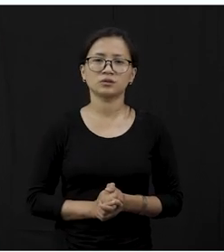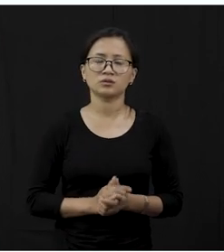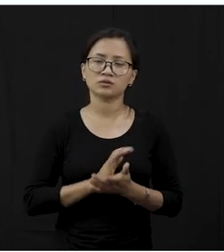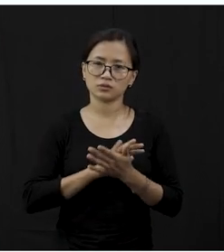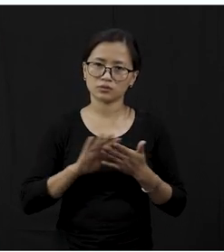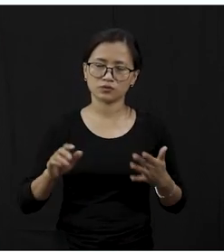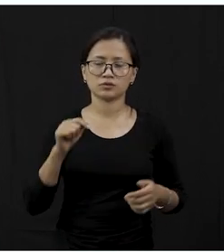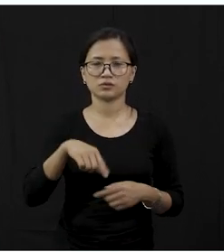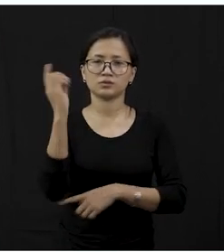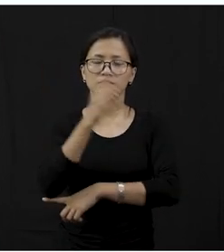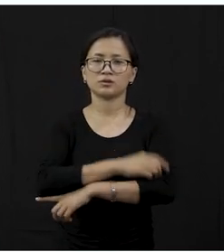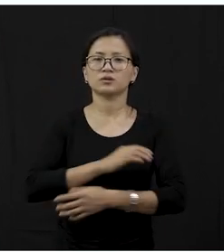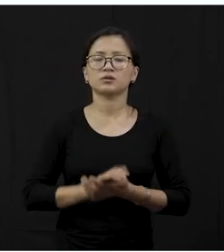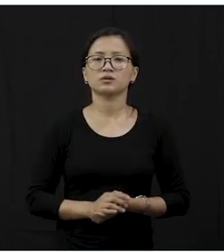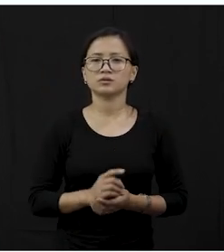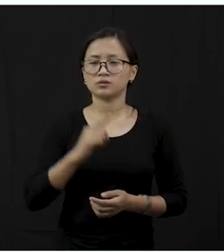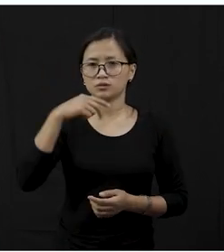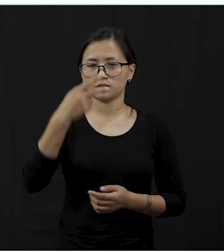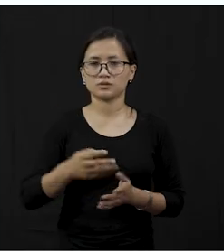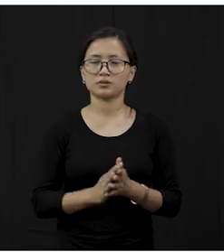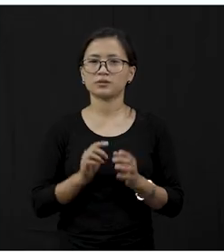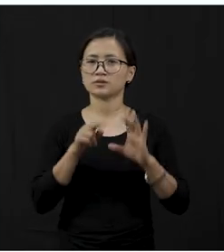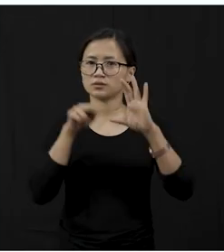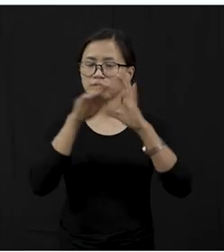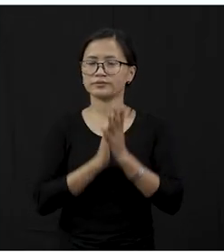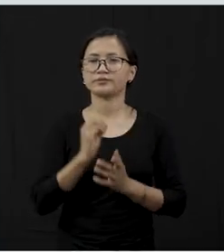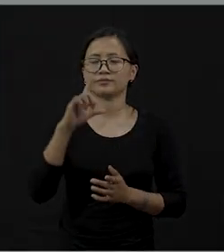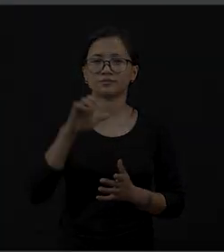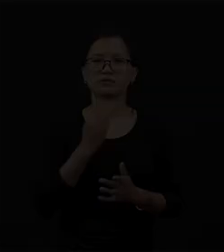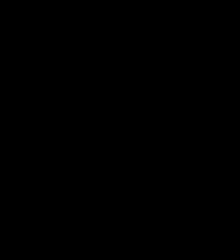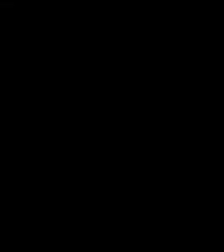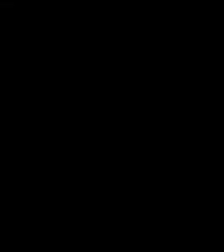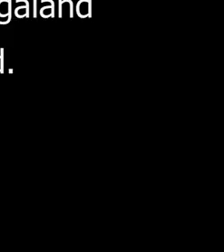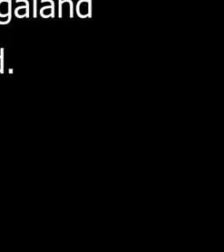so that's all for today. See you in the next class. Thank you.